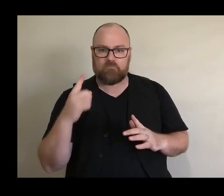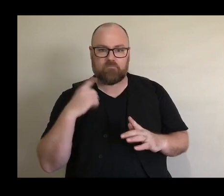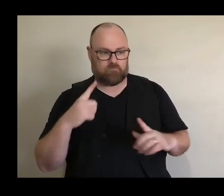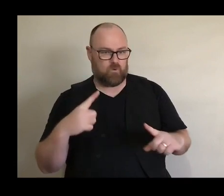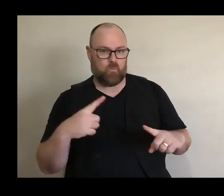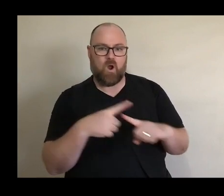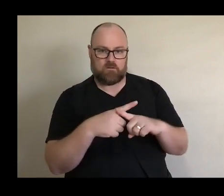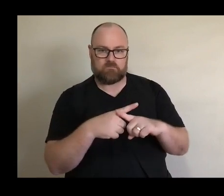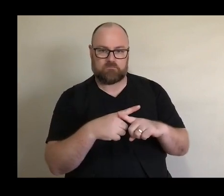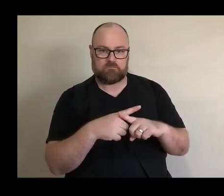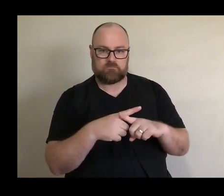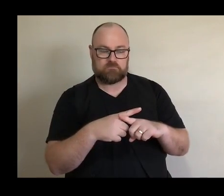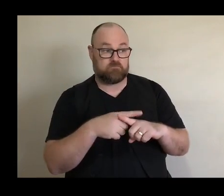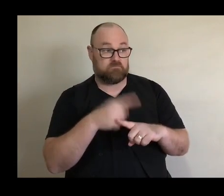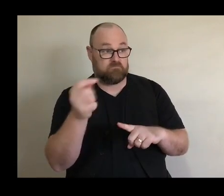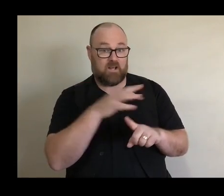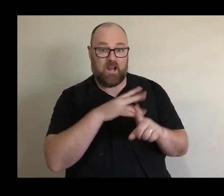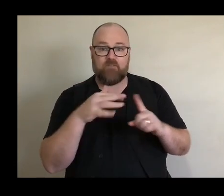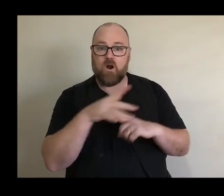of environmental architecture.